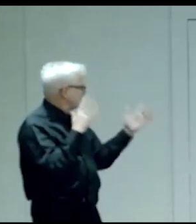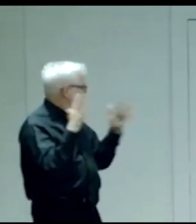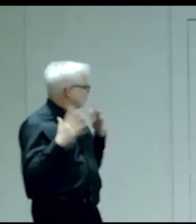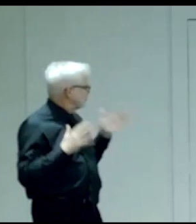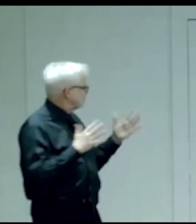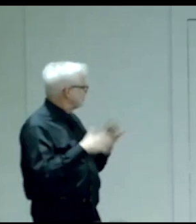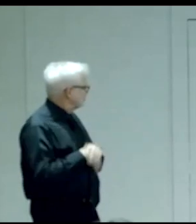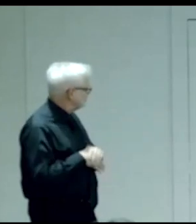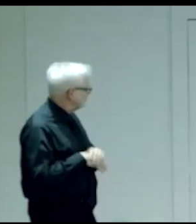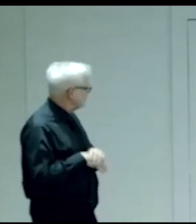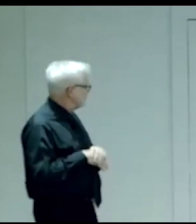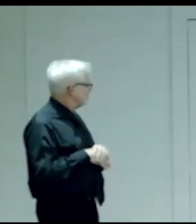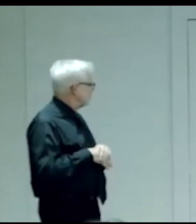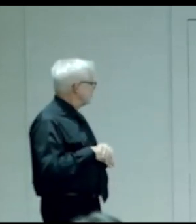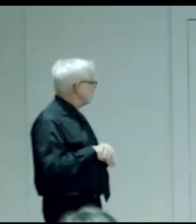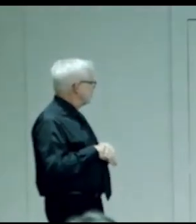And Gil,